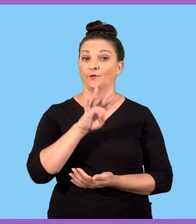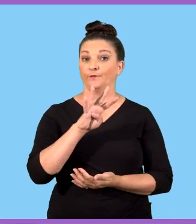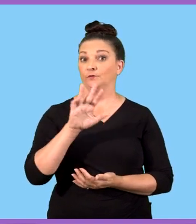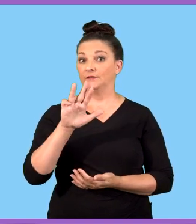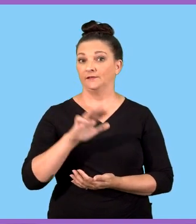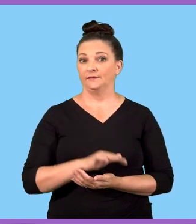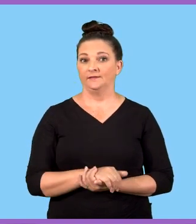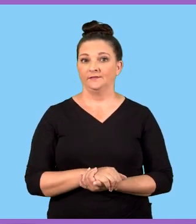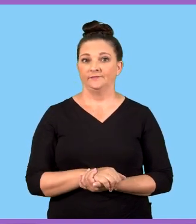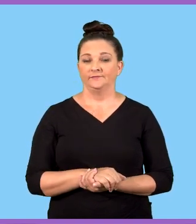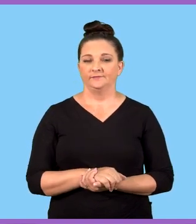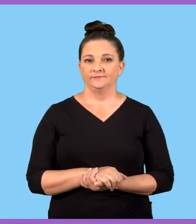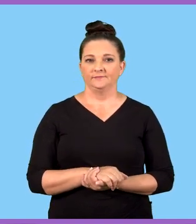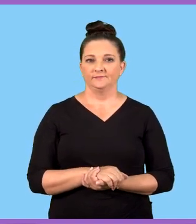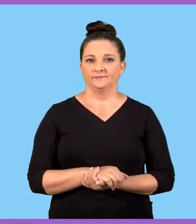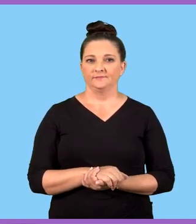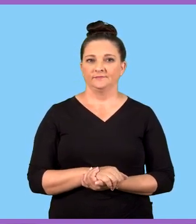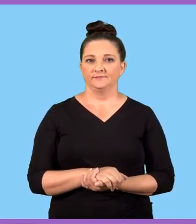okay, 49,